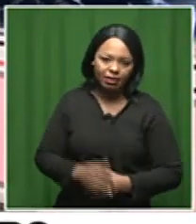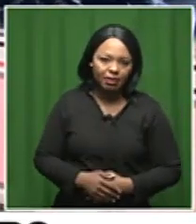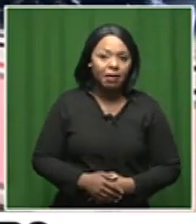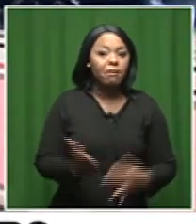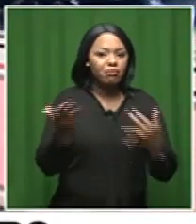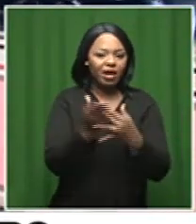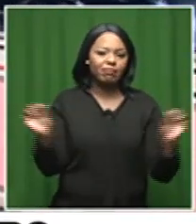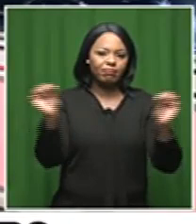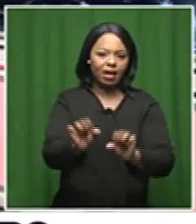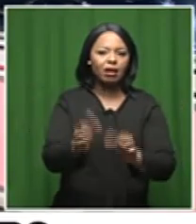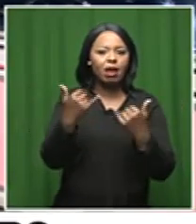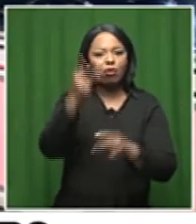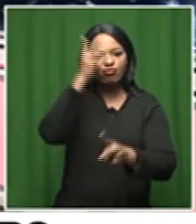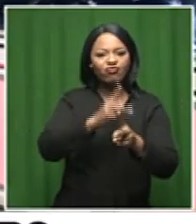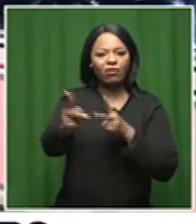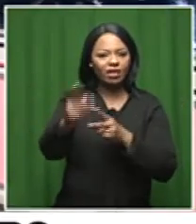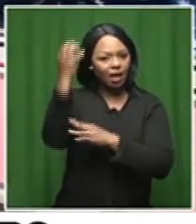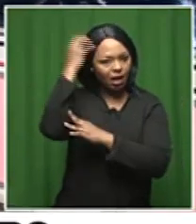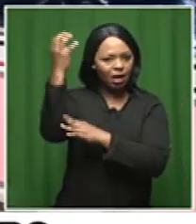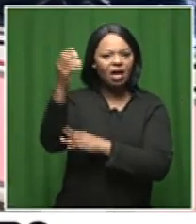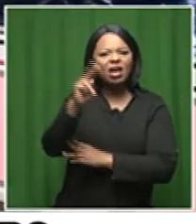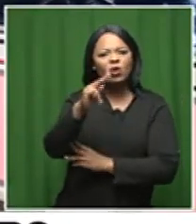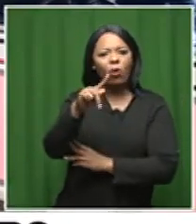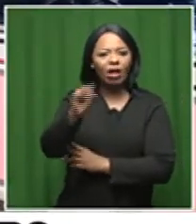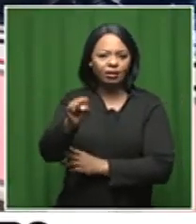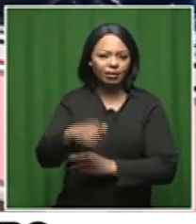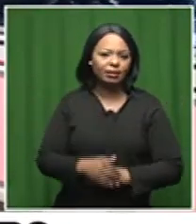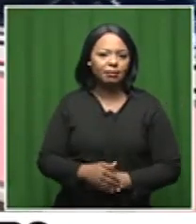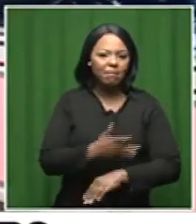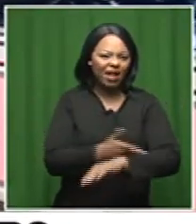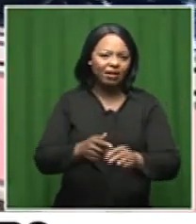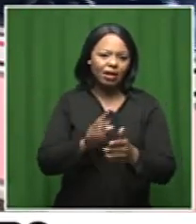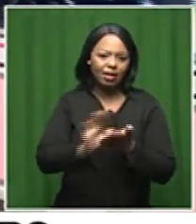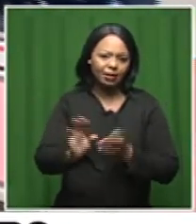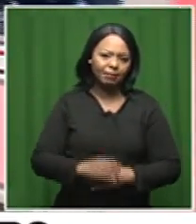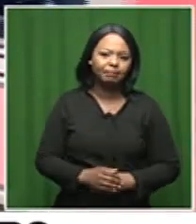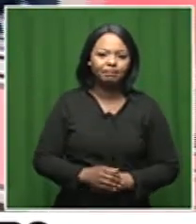that, we'll speak to the professor about what exactly blood cancers are. See you after this.